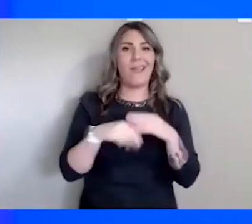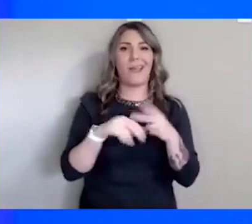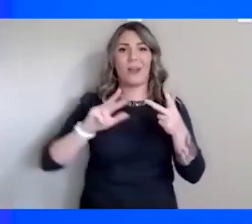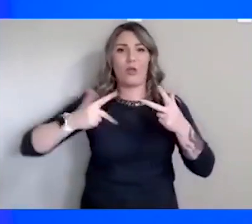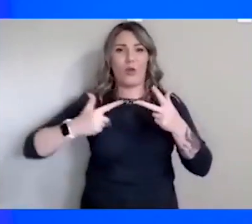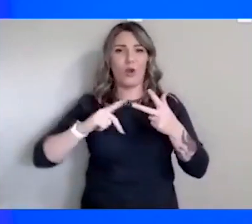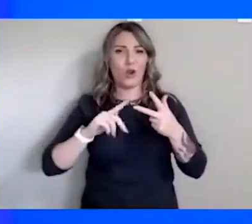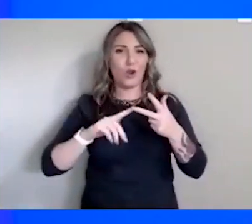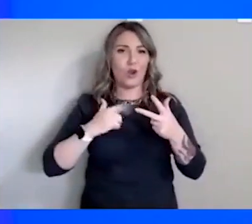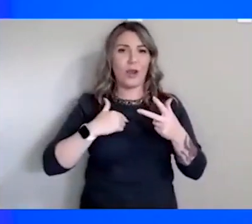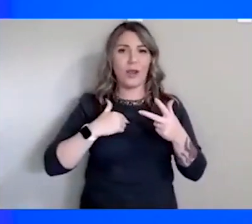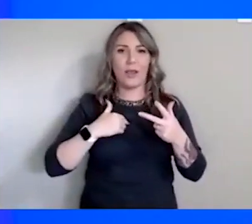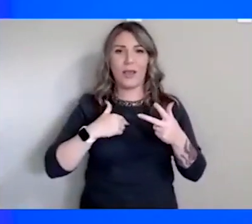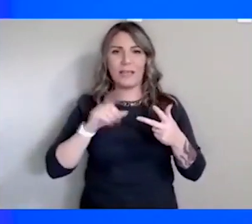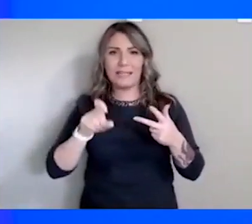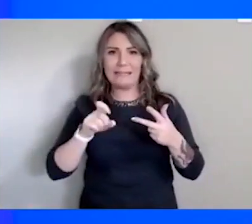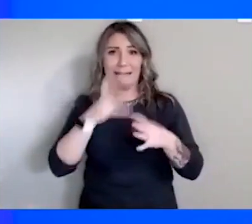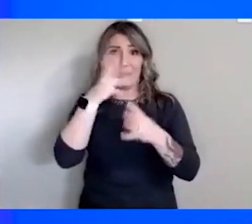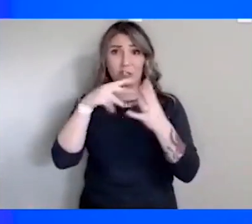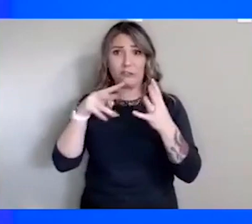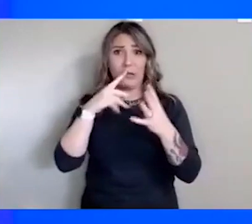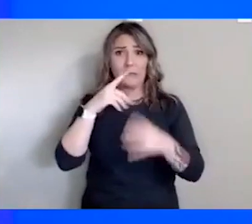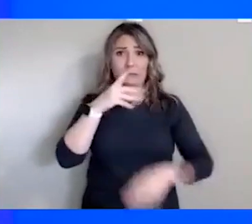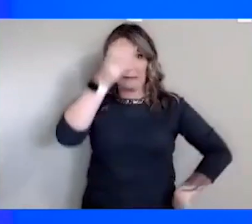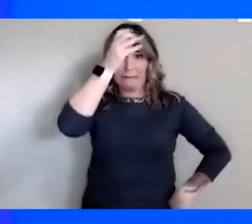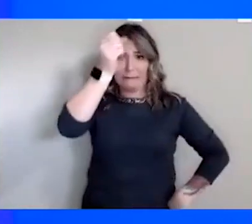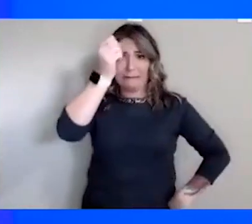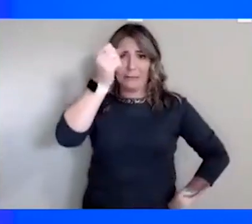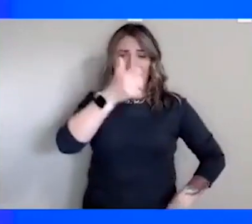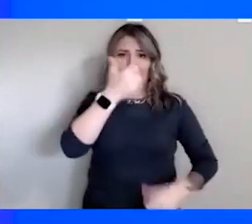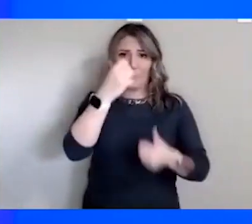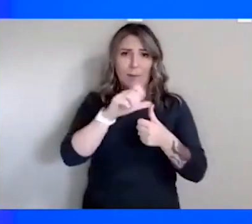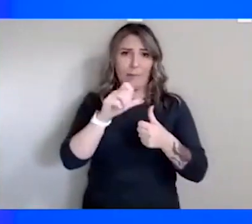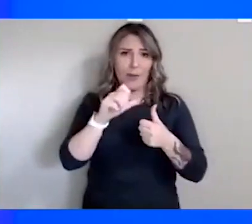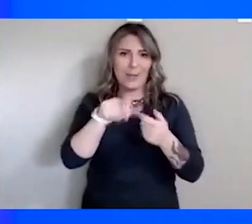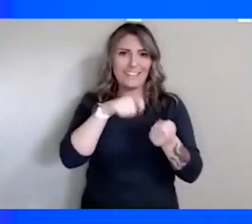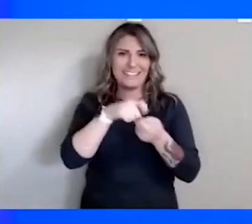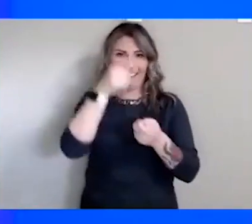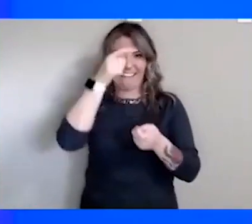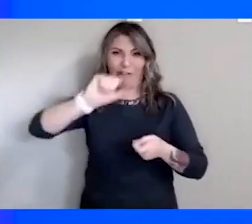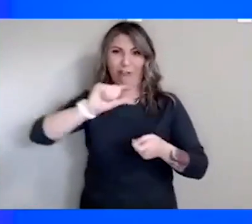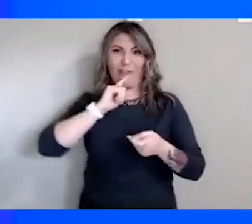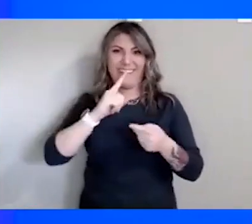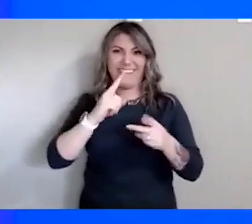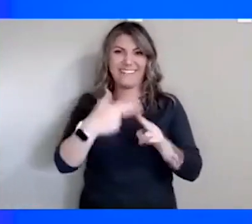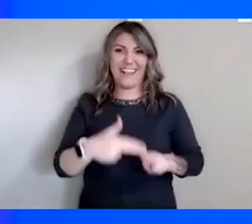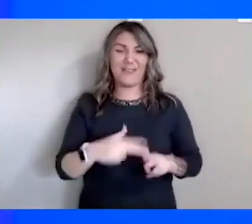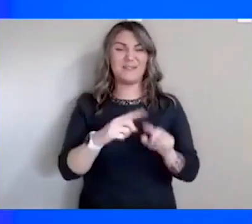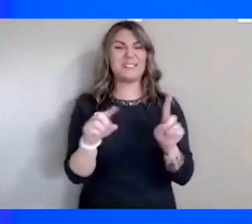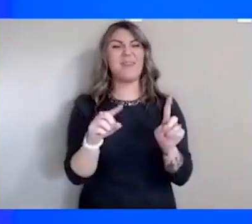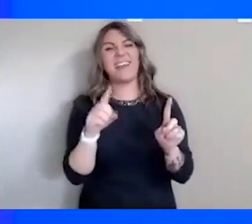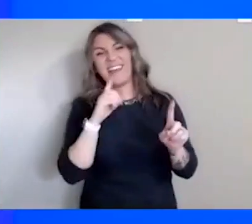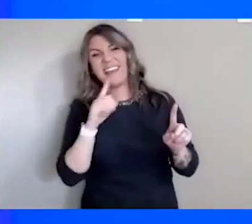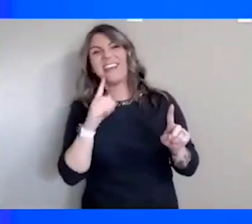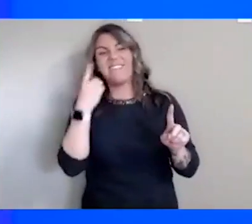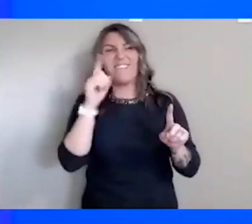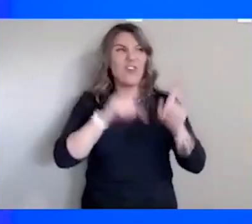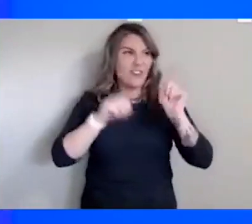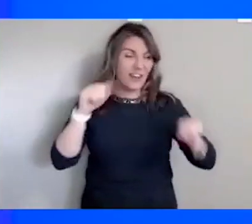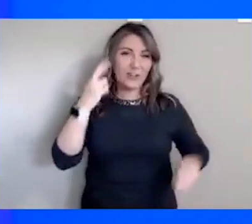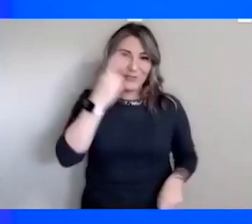going to definitely need a chart to remember exactly which ones. But yeah, I think for various reasons, I think